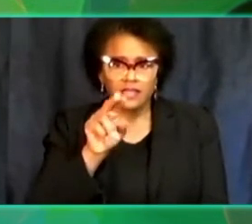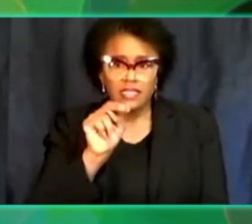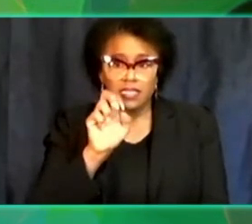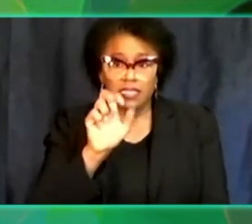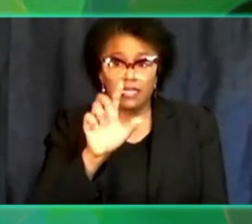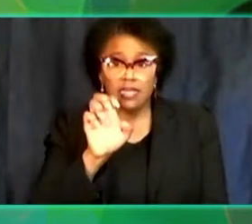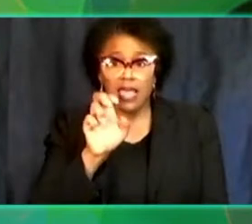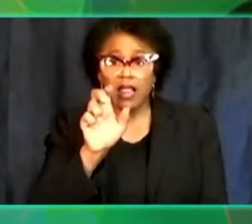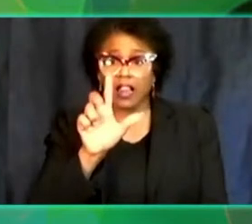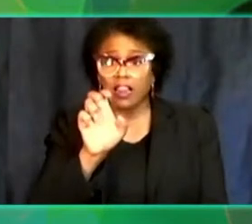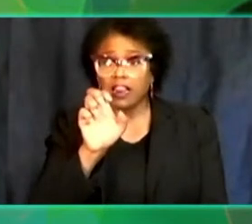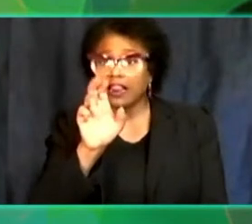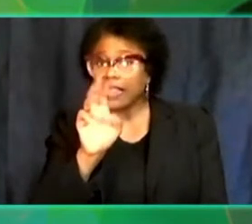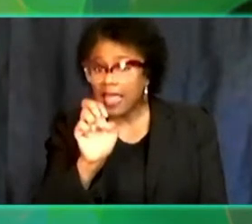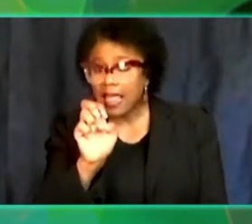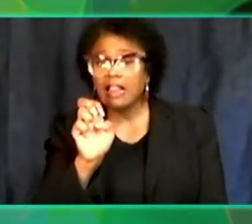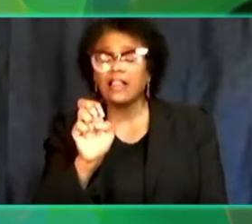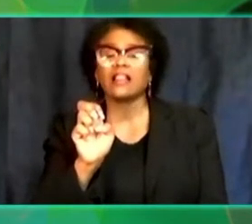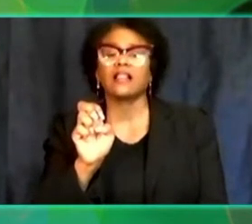Instagram.